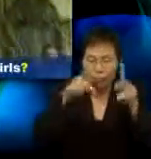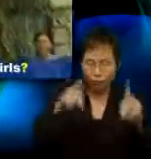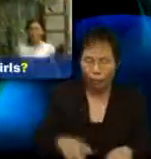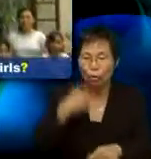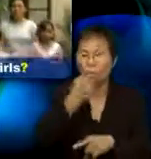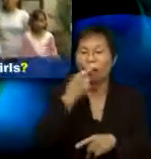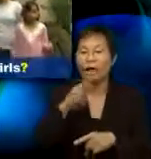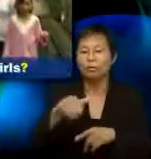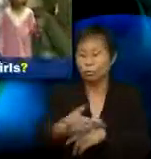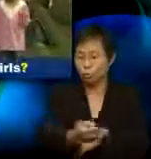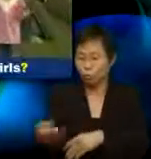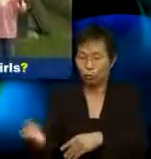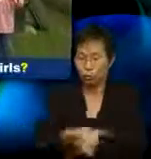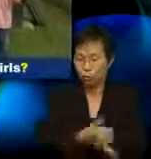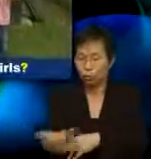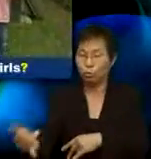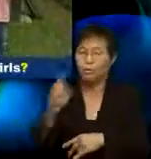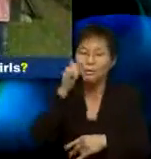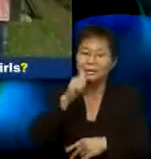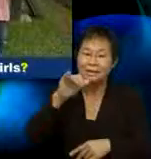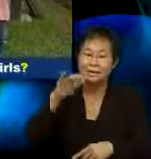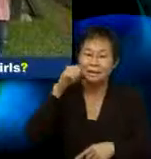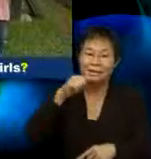Who are those girls?